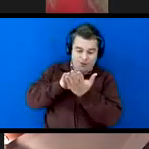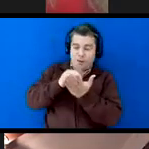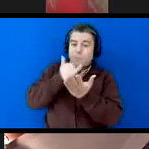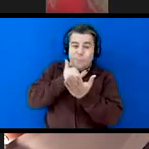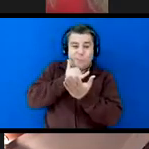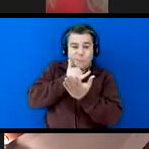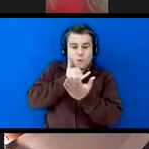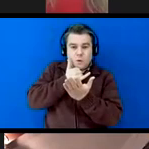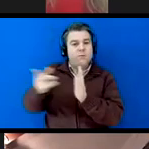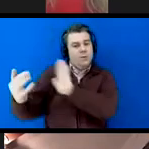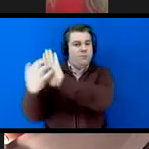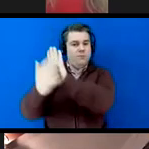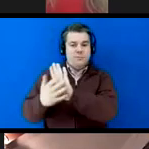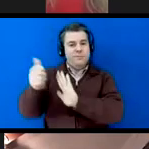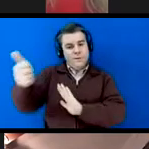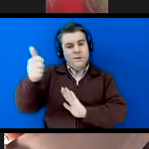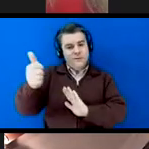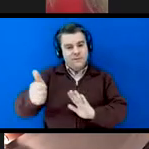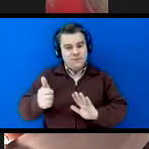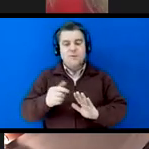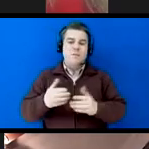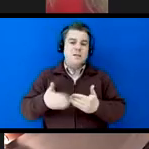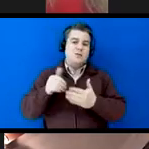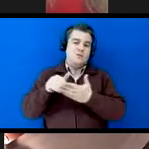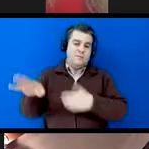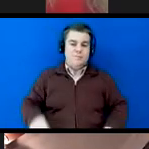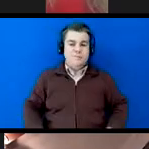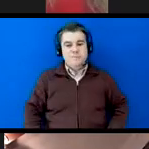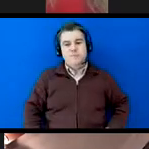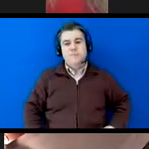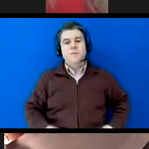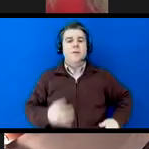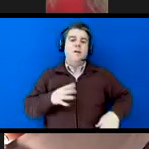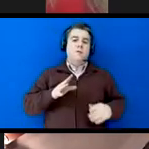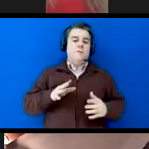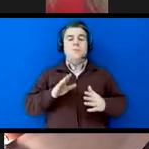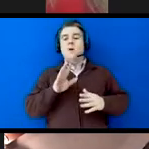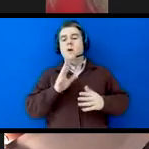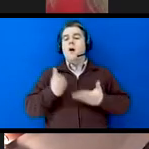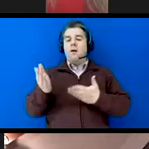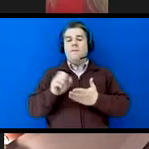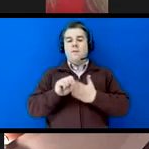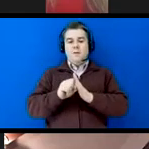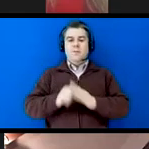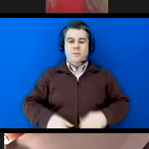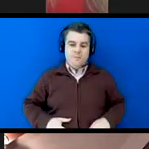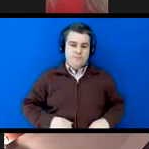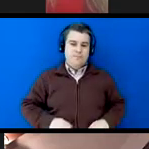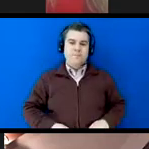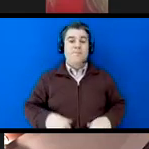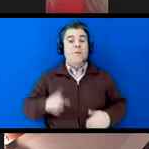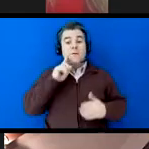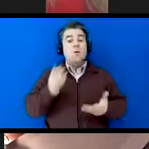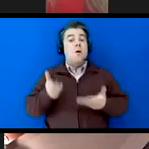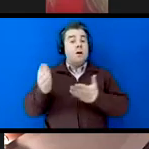for you to send the sample when you're ready. So let's go ahead in there and talk about offering a sample. So to offer a sample,